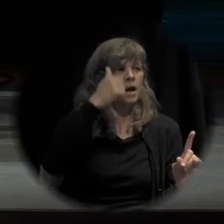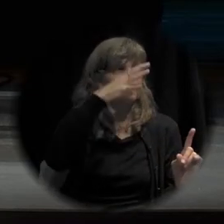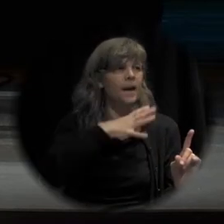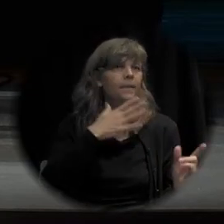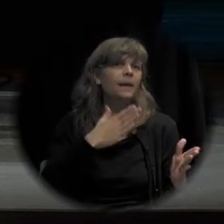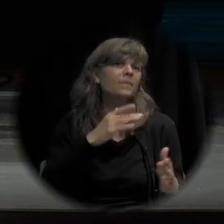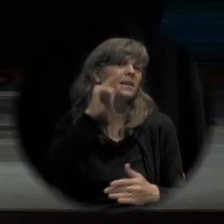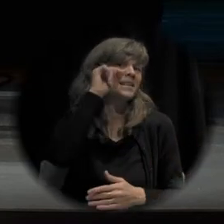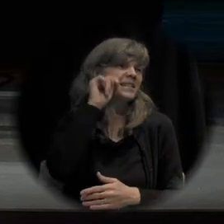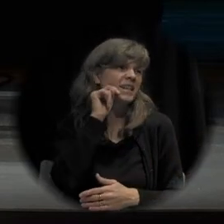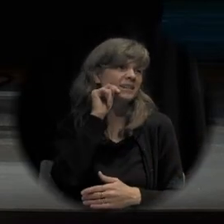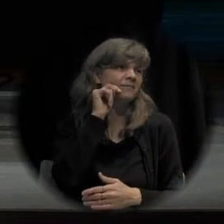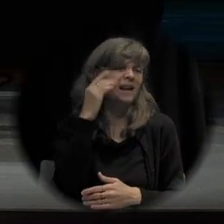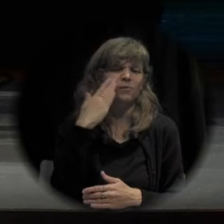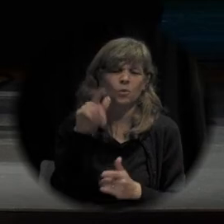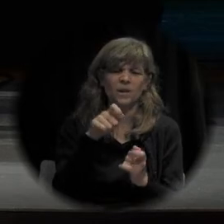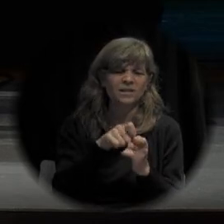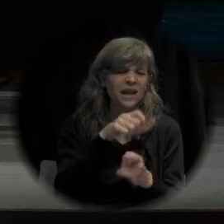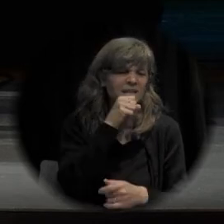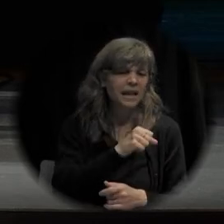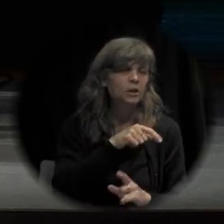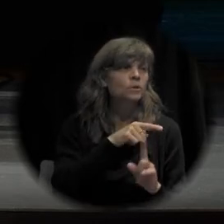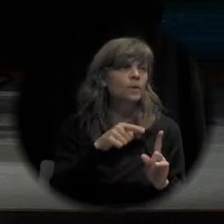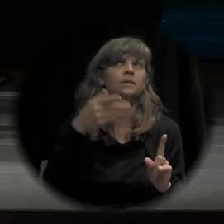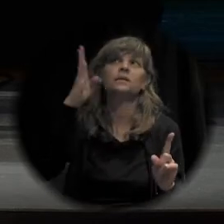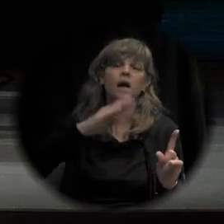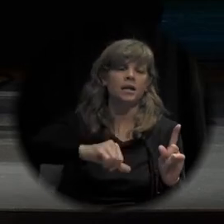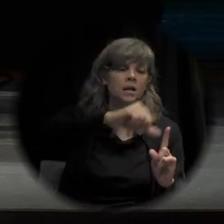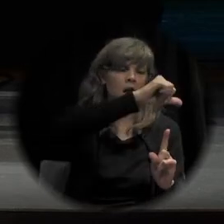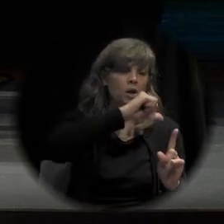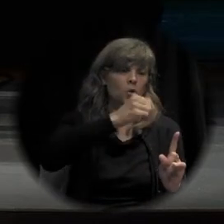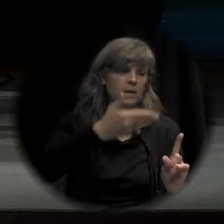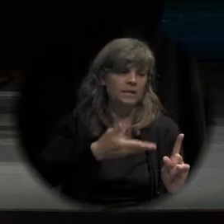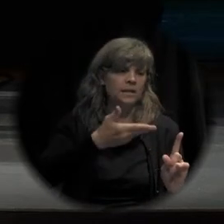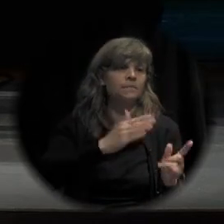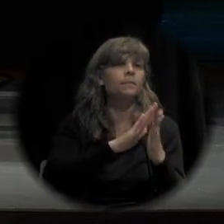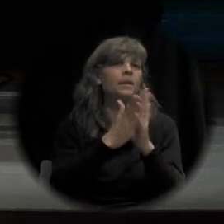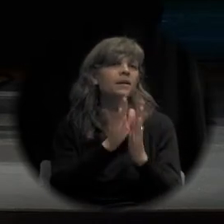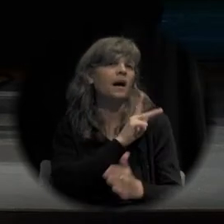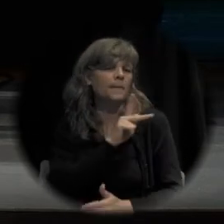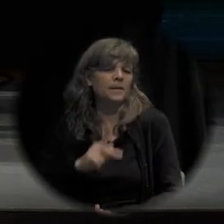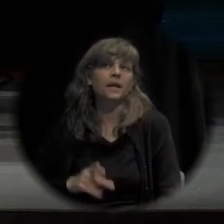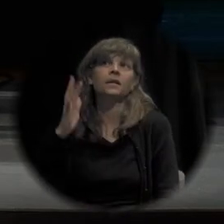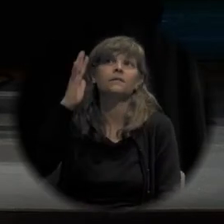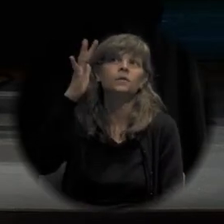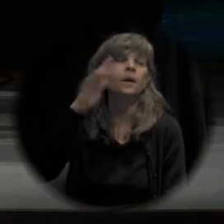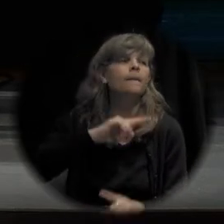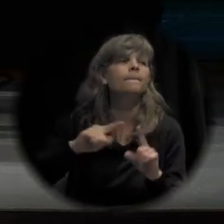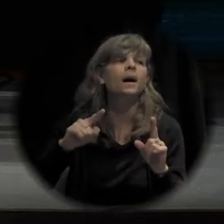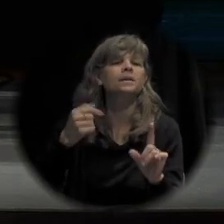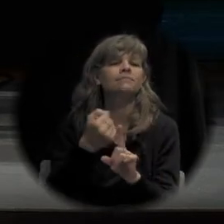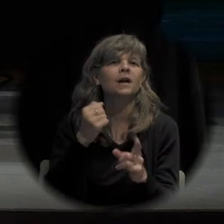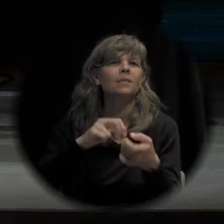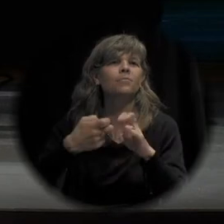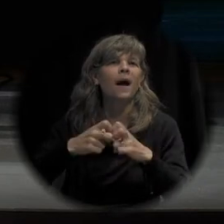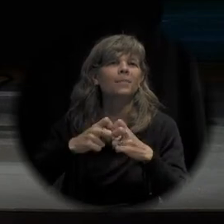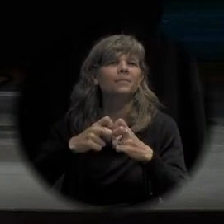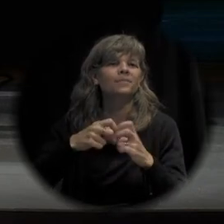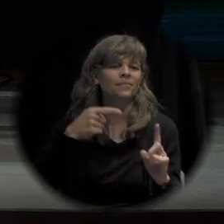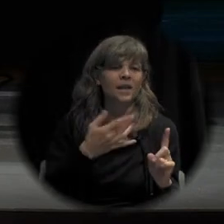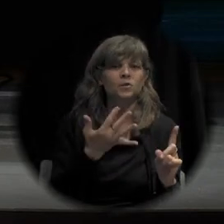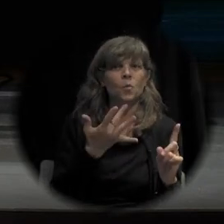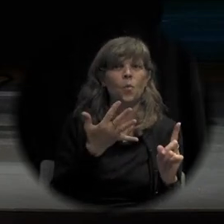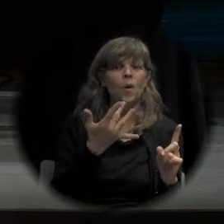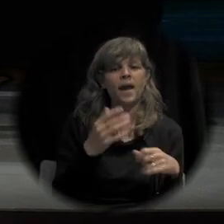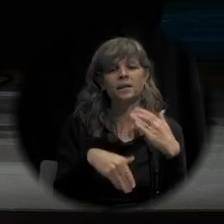teenager, but I don't really know. He's anointed king, and he's supposed to be king, but one little bitty problem. It's going to be years